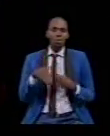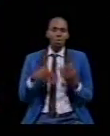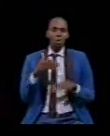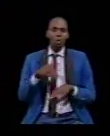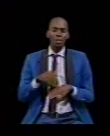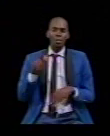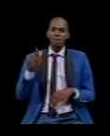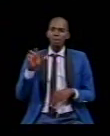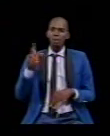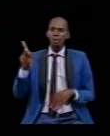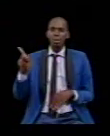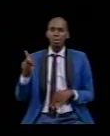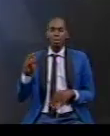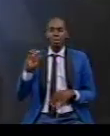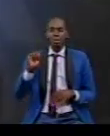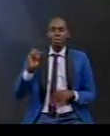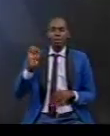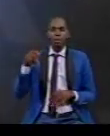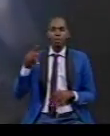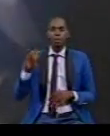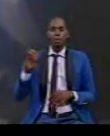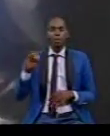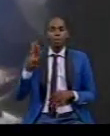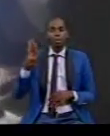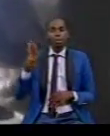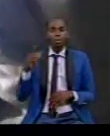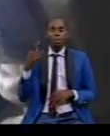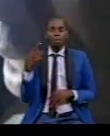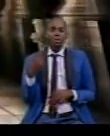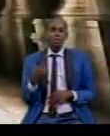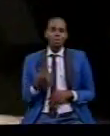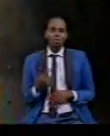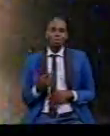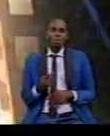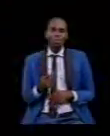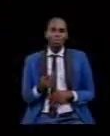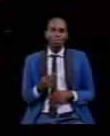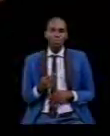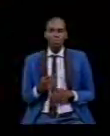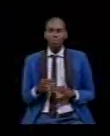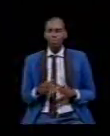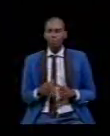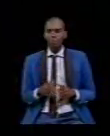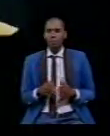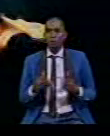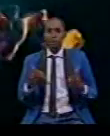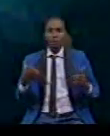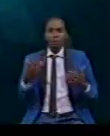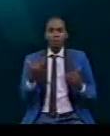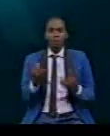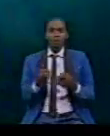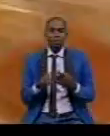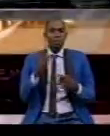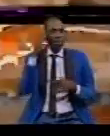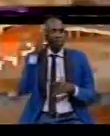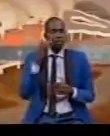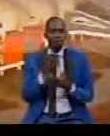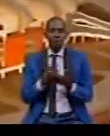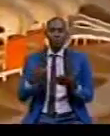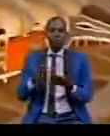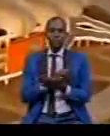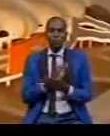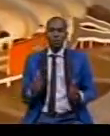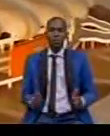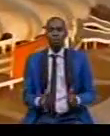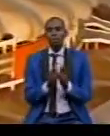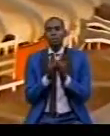adulterous woman, every fornicating habit, he'll wipe out of your life instantaneously